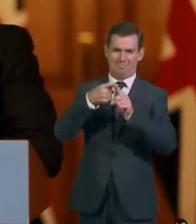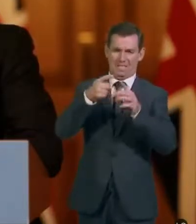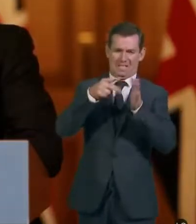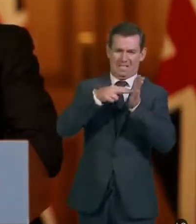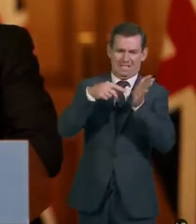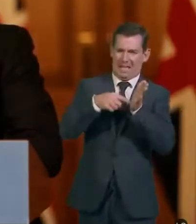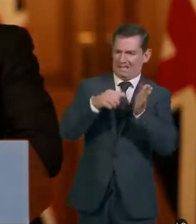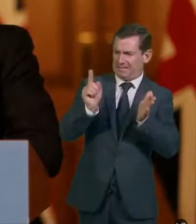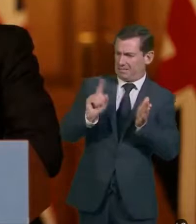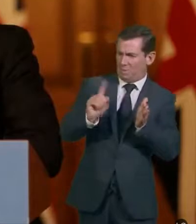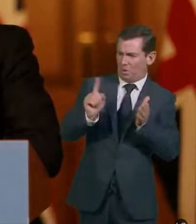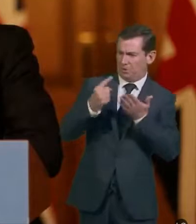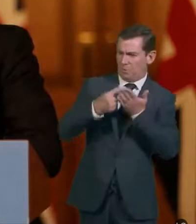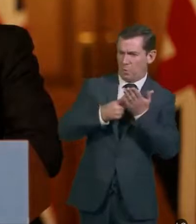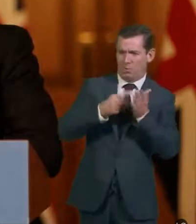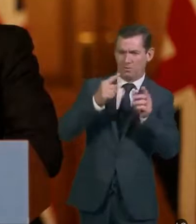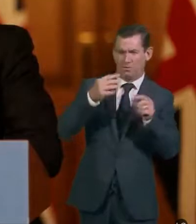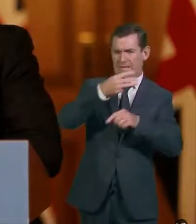order to be absolutely sure.